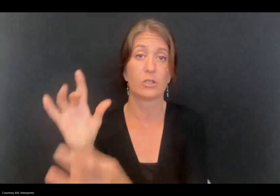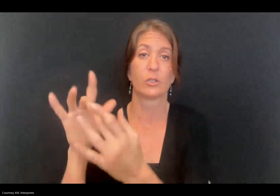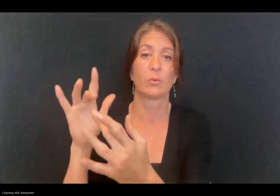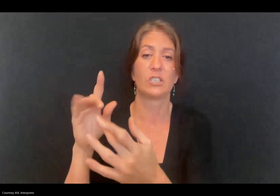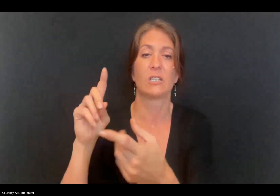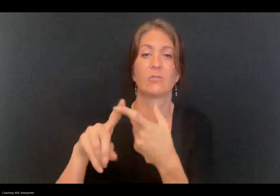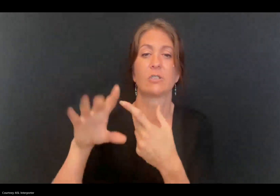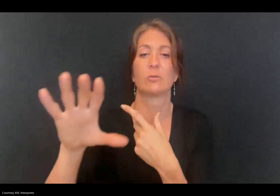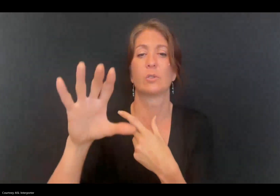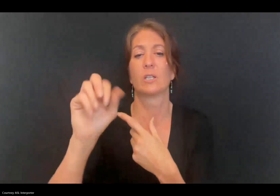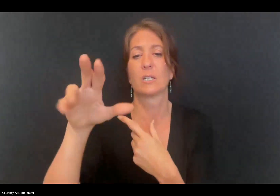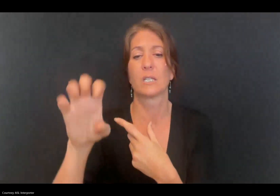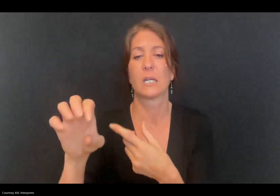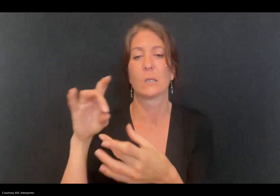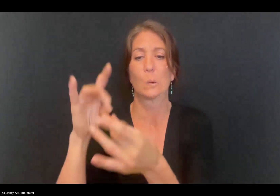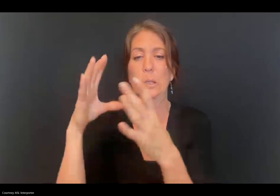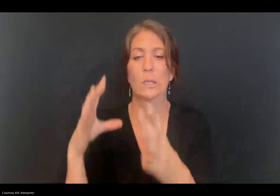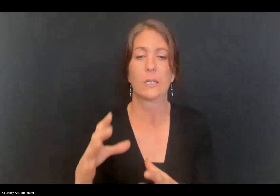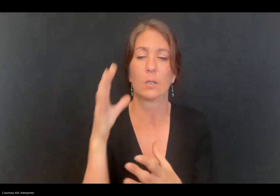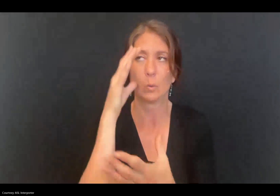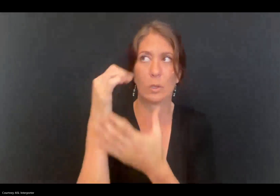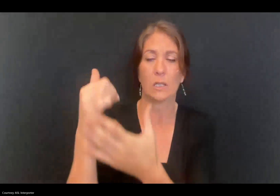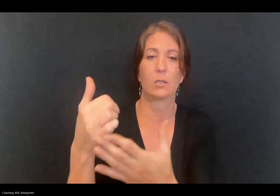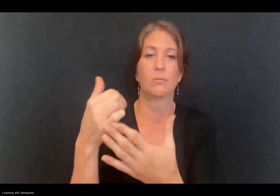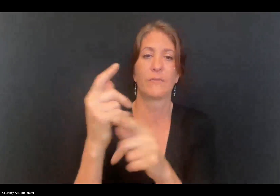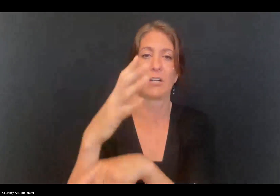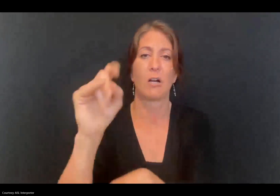care coordinator. They could probably help you with that date also.